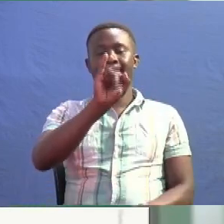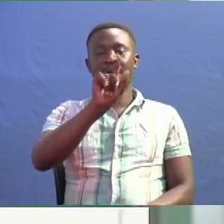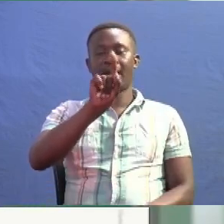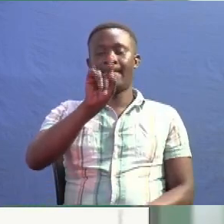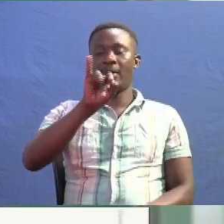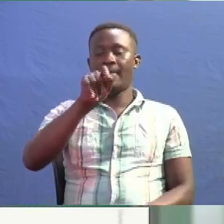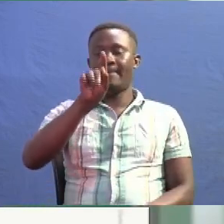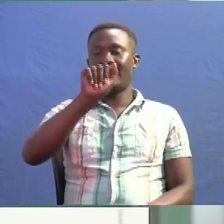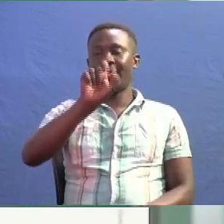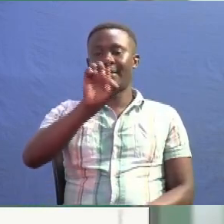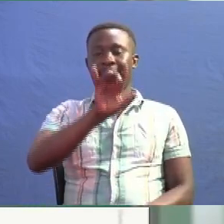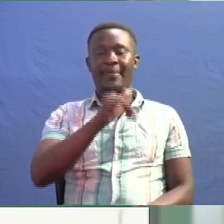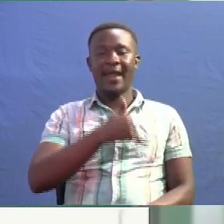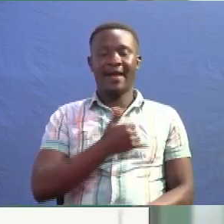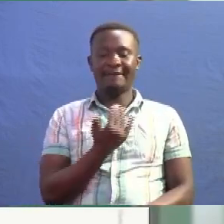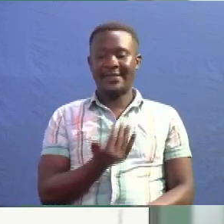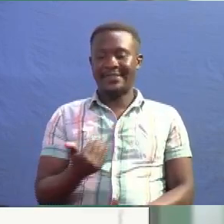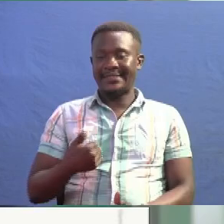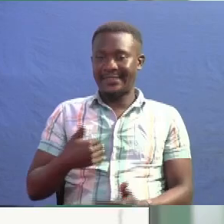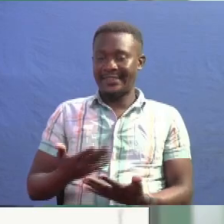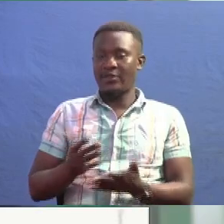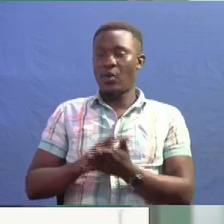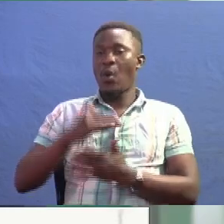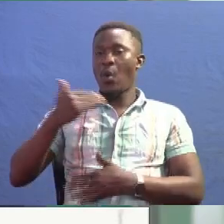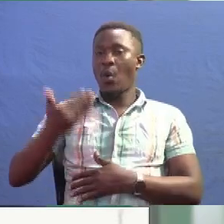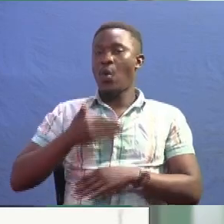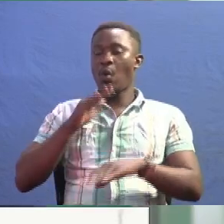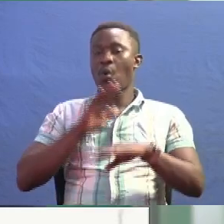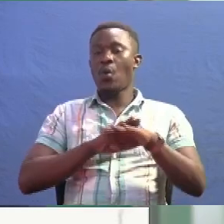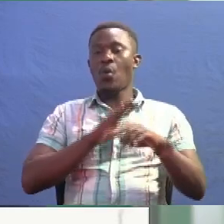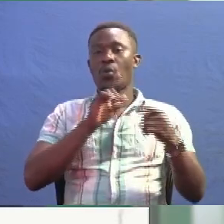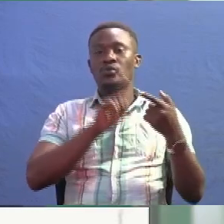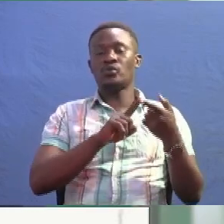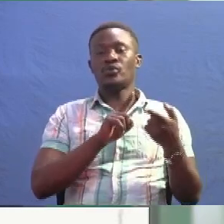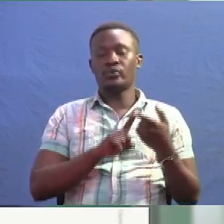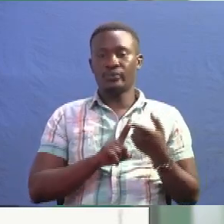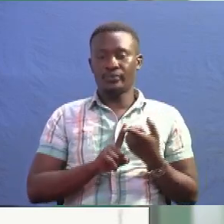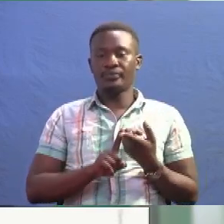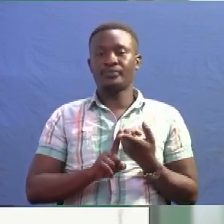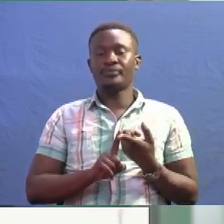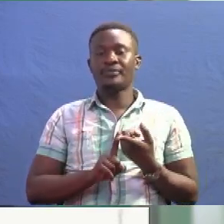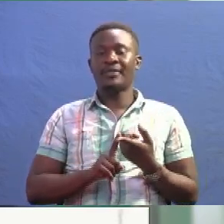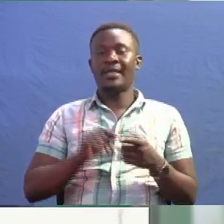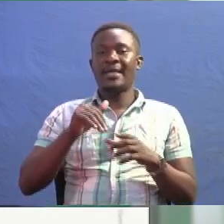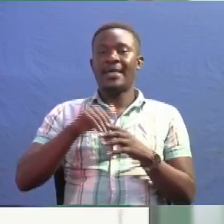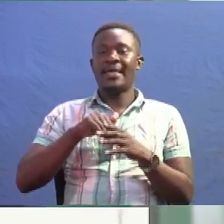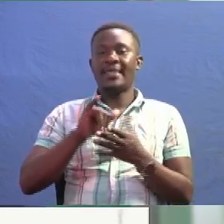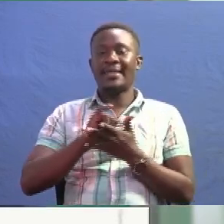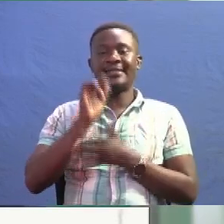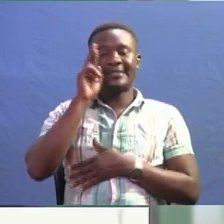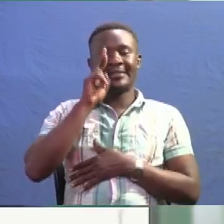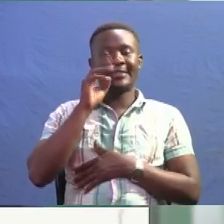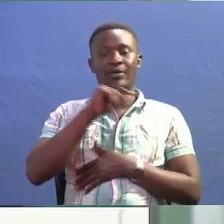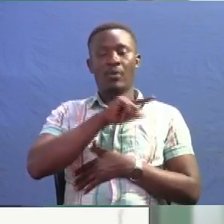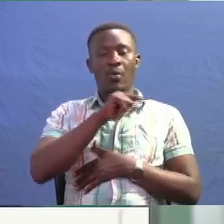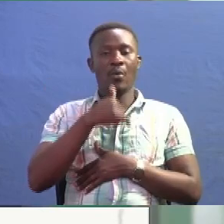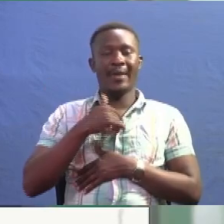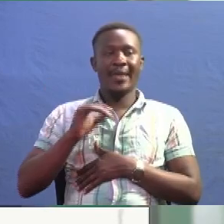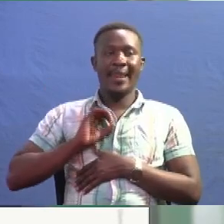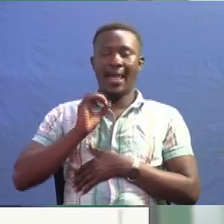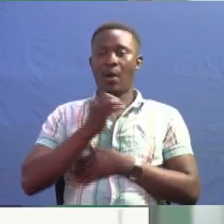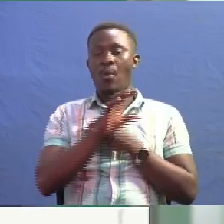of having a child with cleft palate. So it's always good so in that case, in our